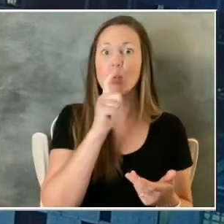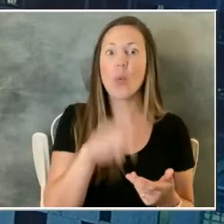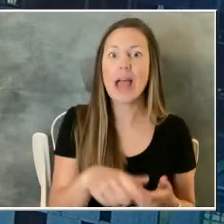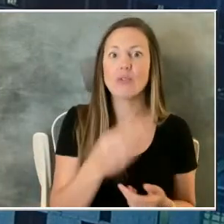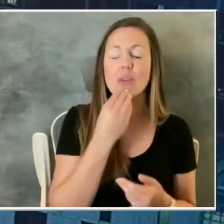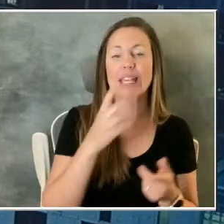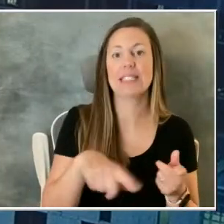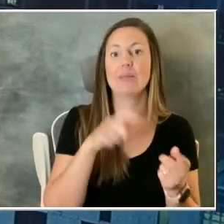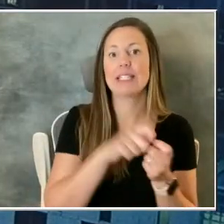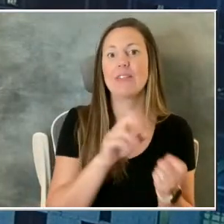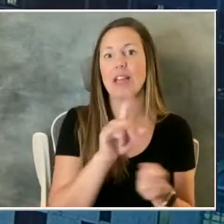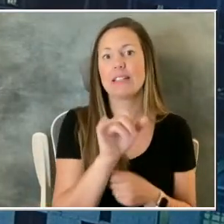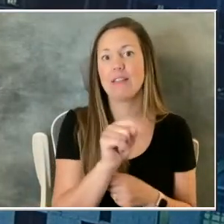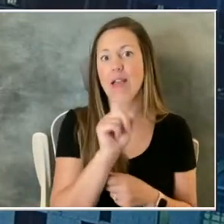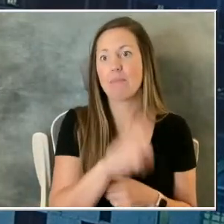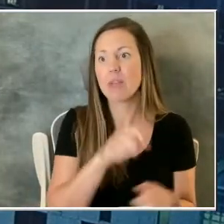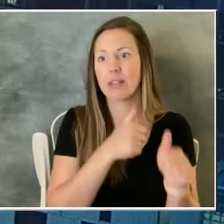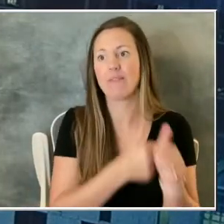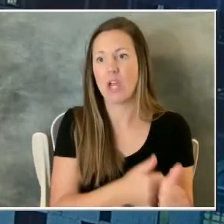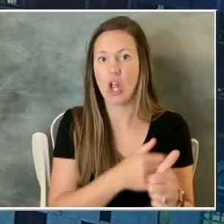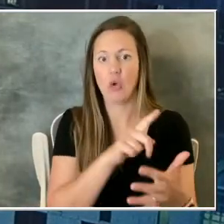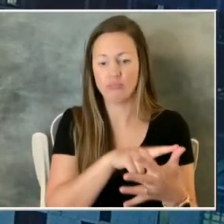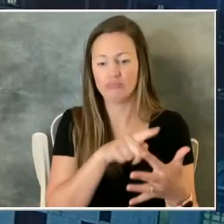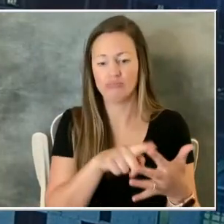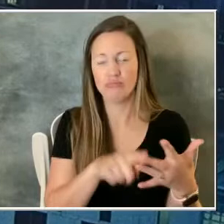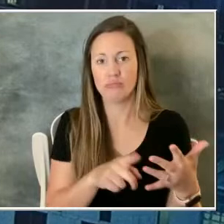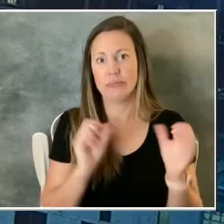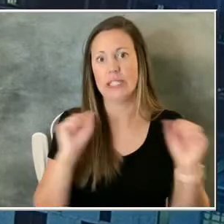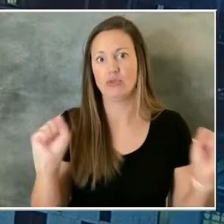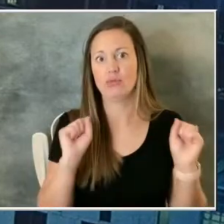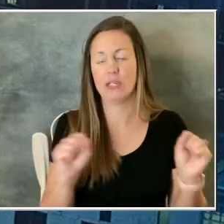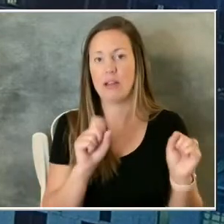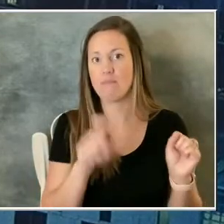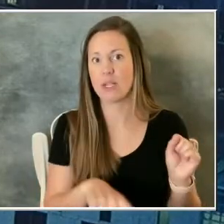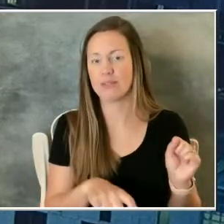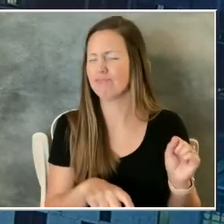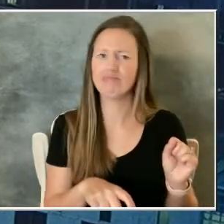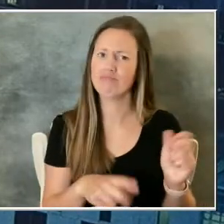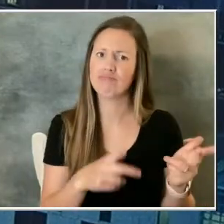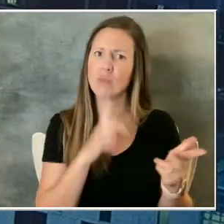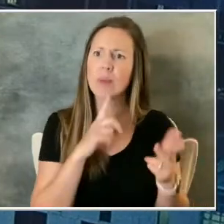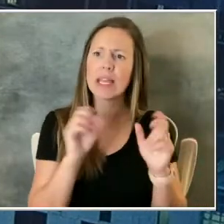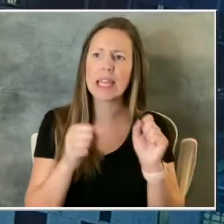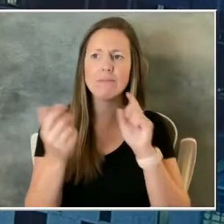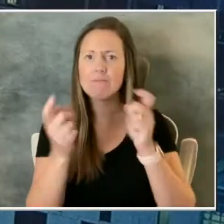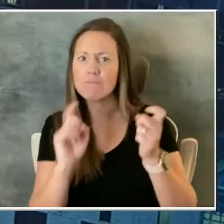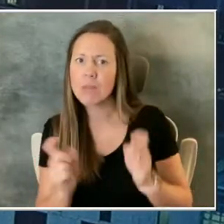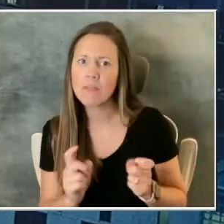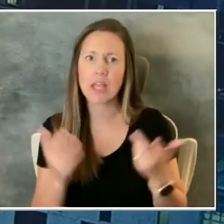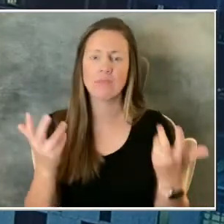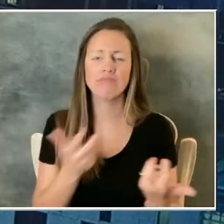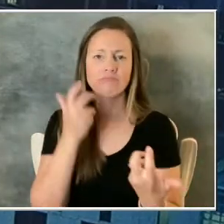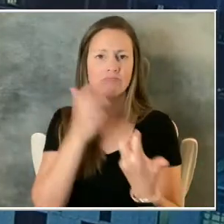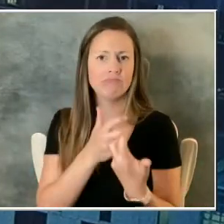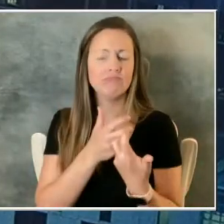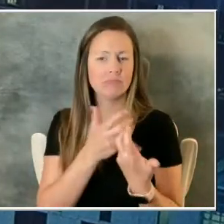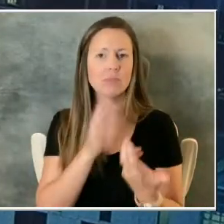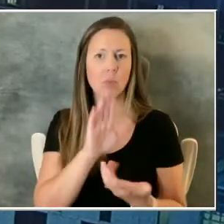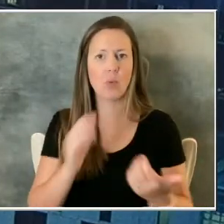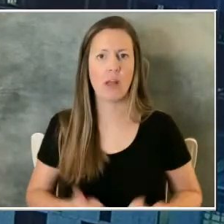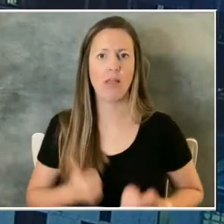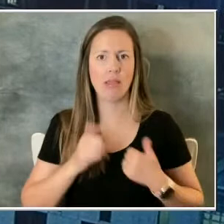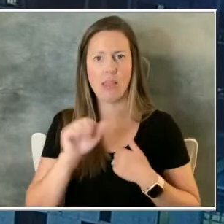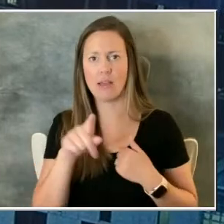don't have to do this certain specific exercise to be successful. You can modify these lifestyle adaptations to what fits your diet, your